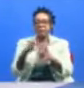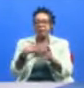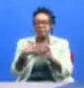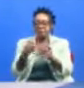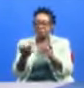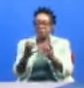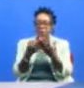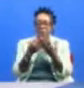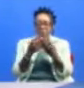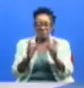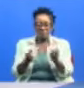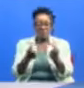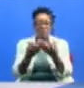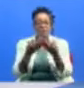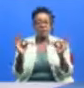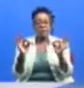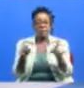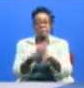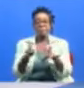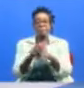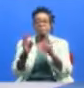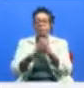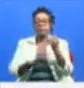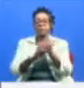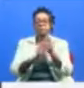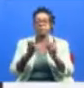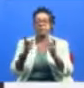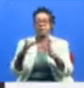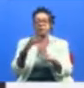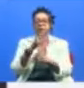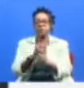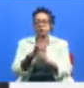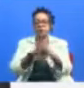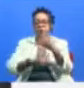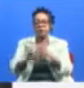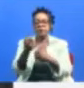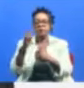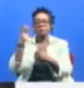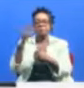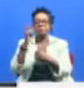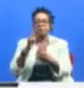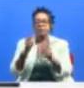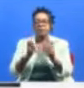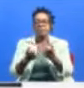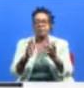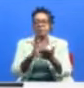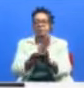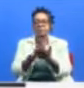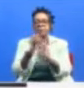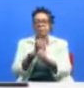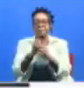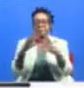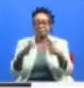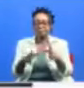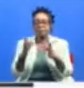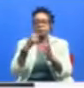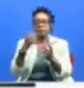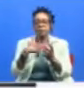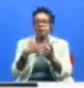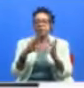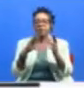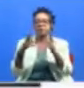in the country. Media associations under the umbrella of the Kenya Media Sector Working Group, and who comprise the Kenya Editors